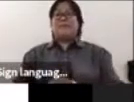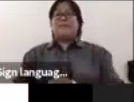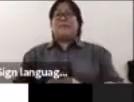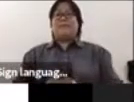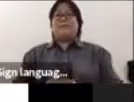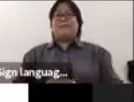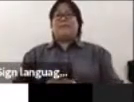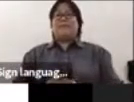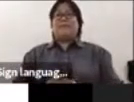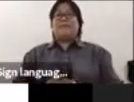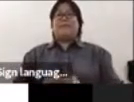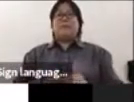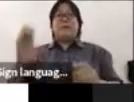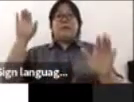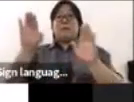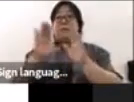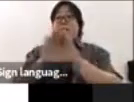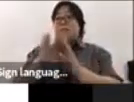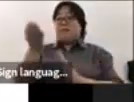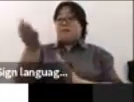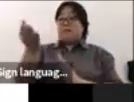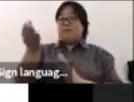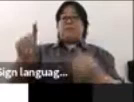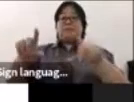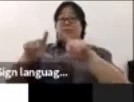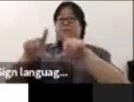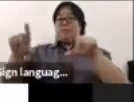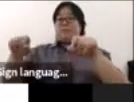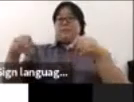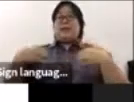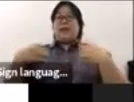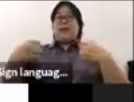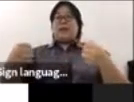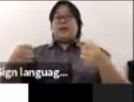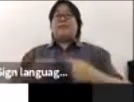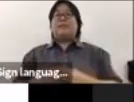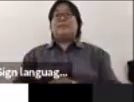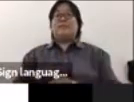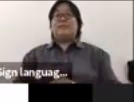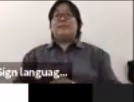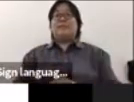So the picture here is the healthcare card.